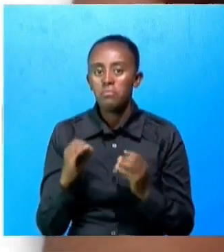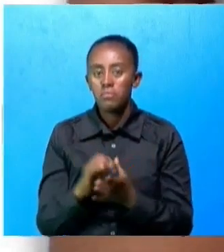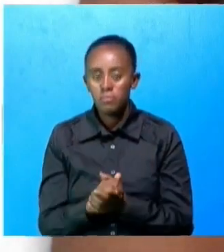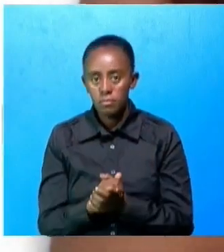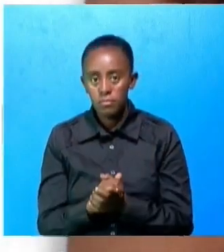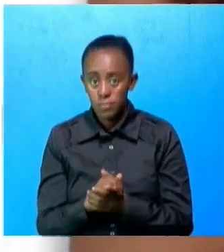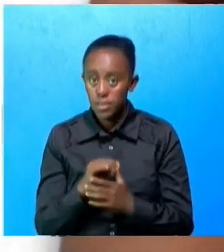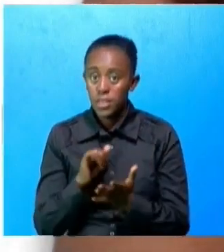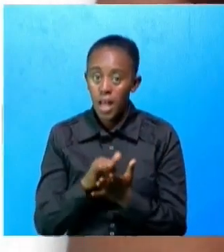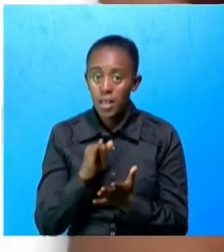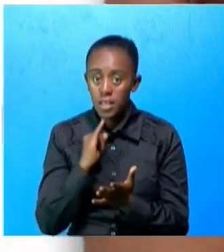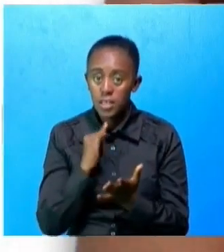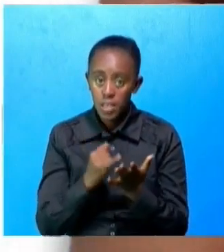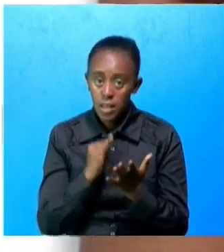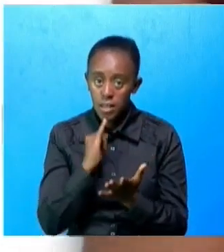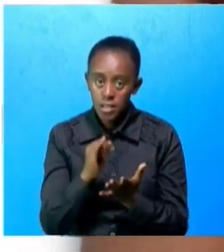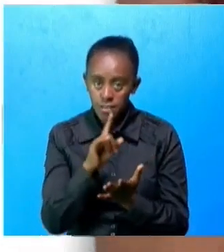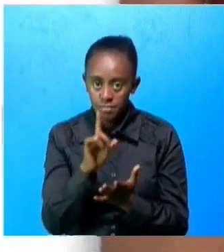That is it.